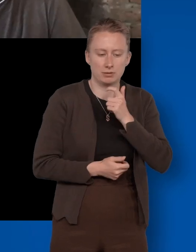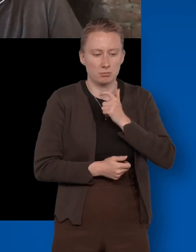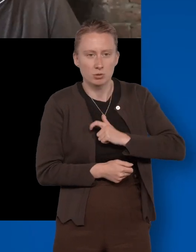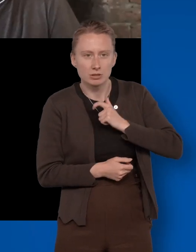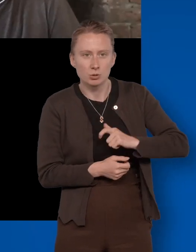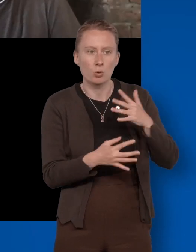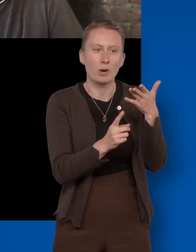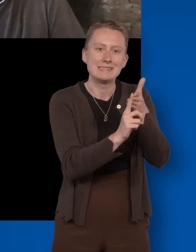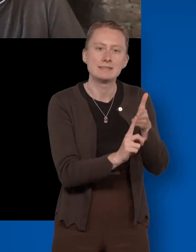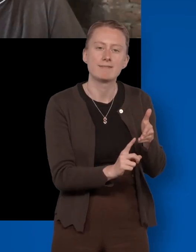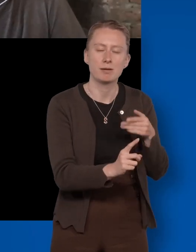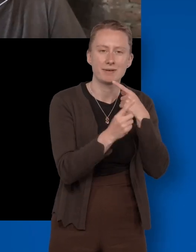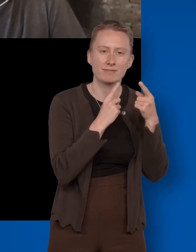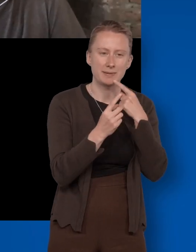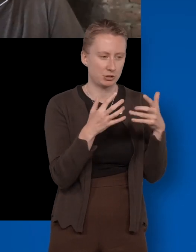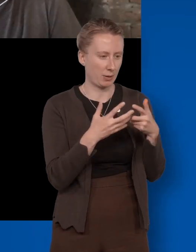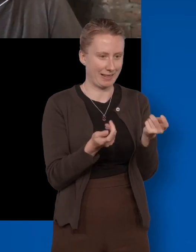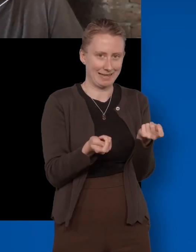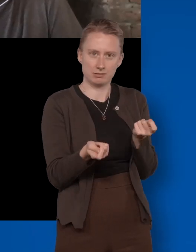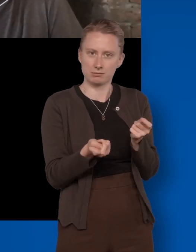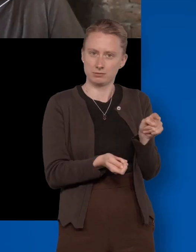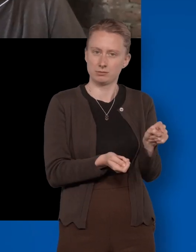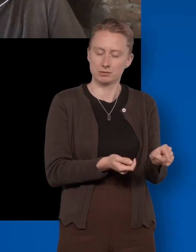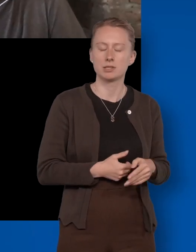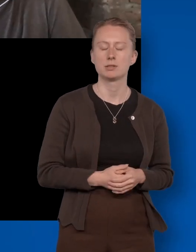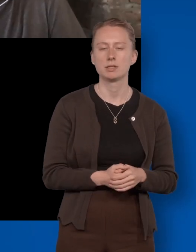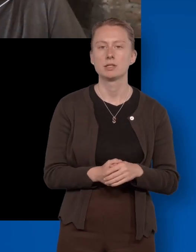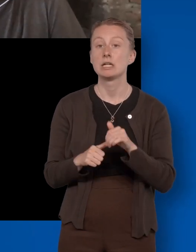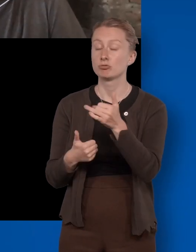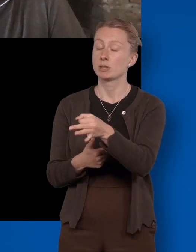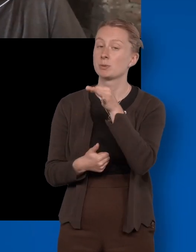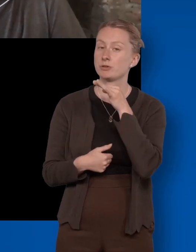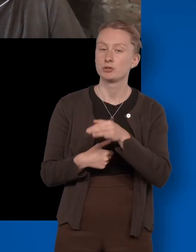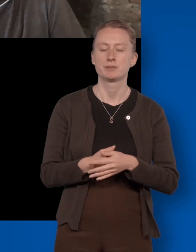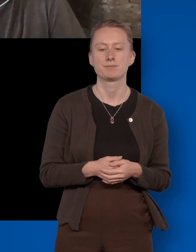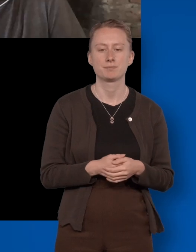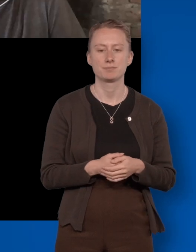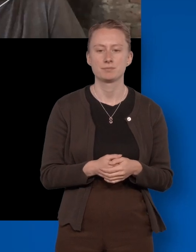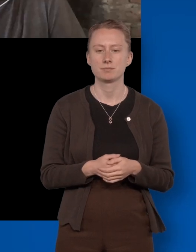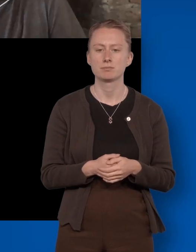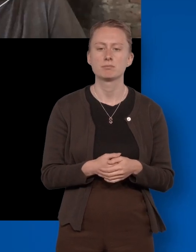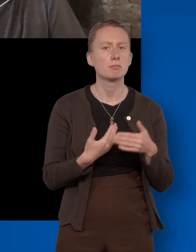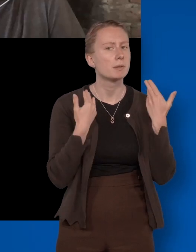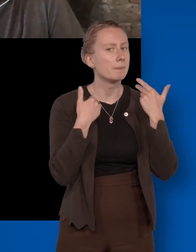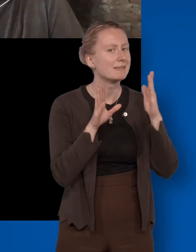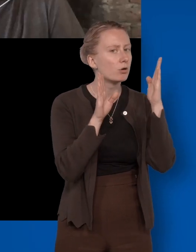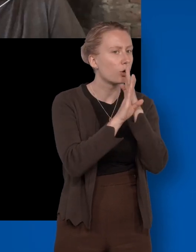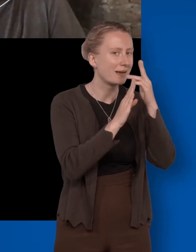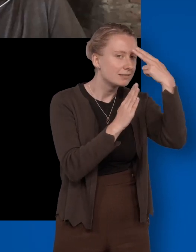identifiable information within the comments. Yeah, it's a great question and suggestion. I mean, we have anonymized